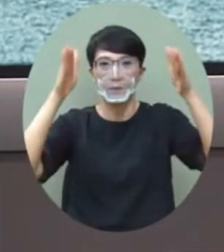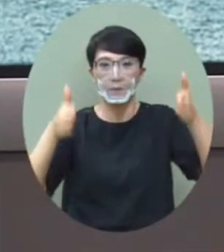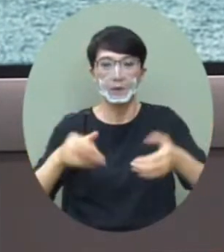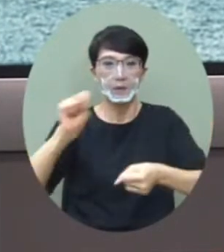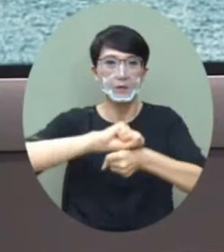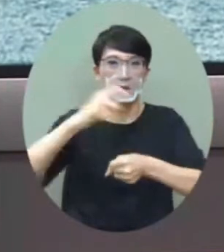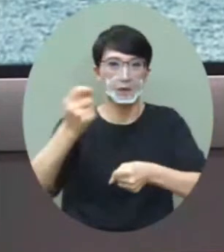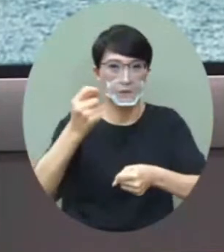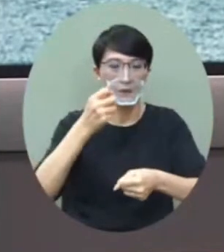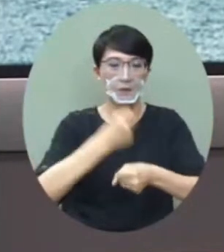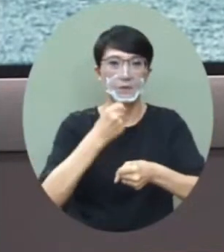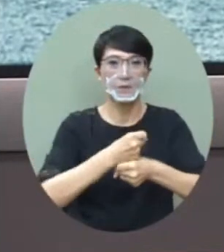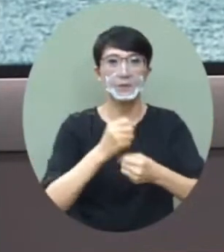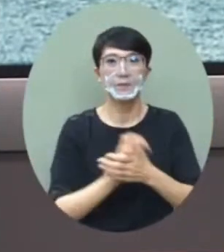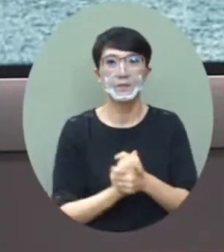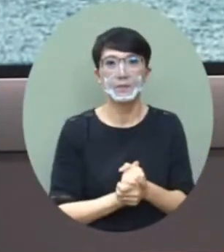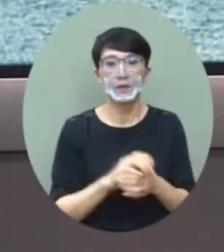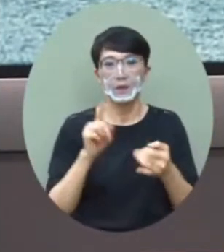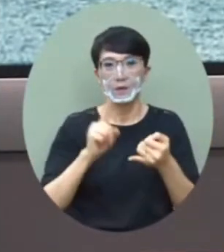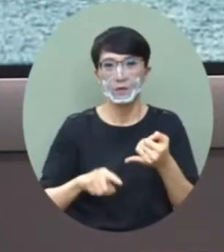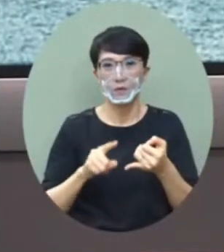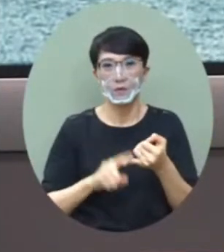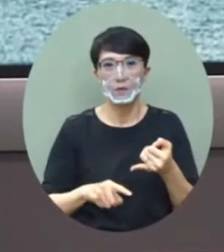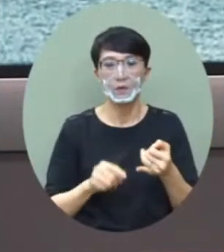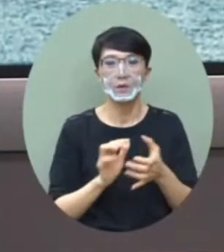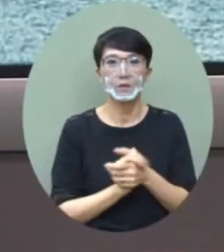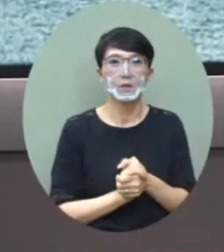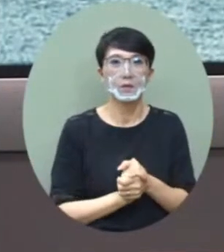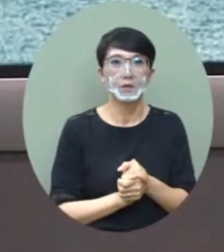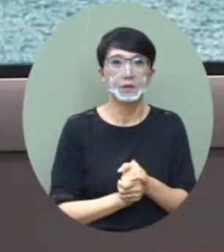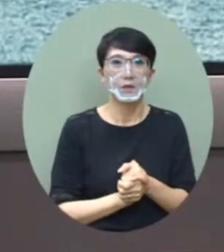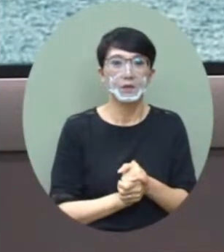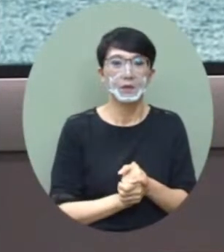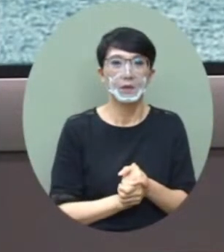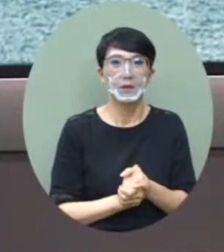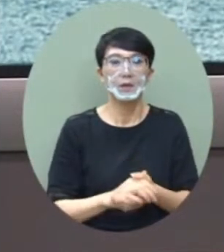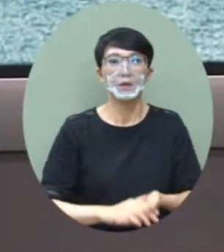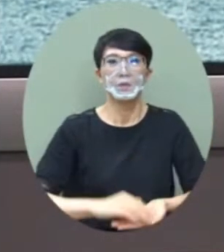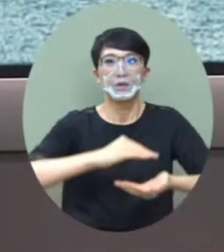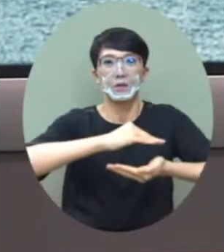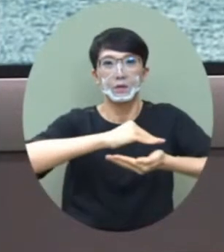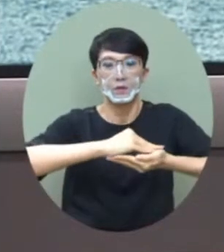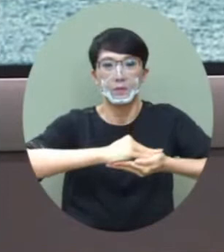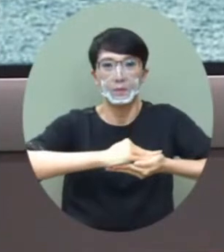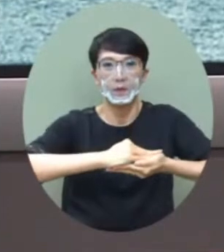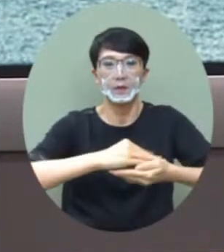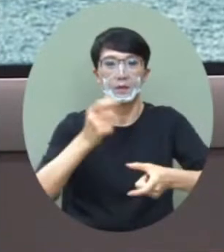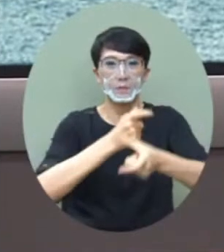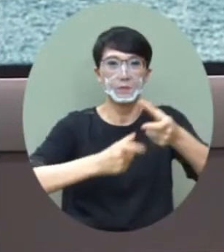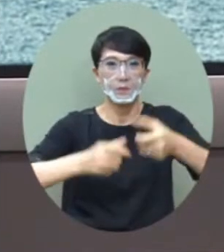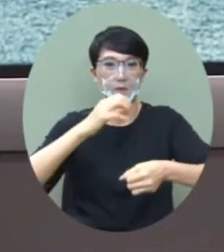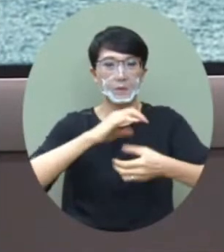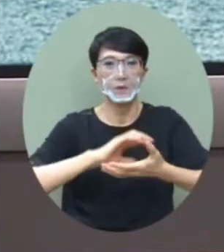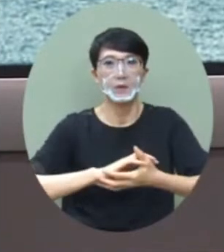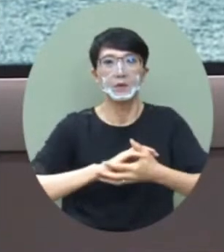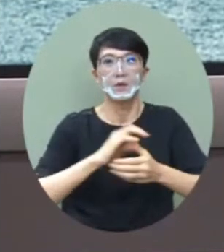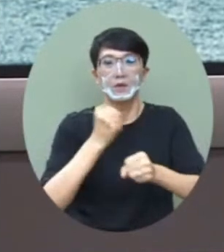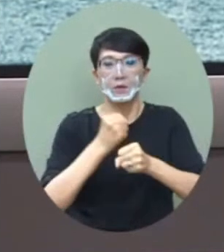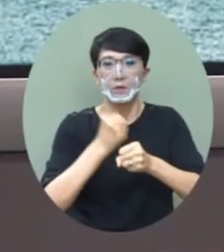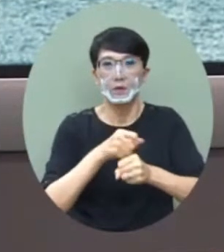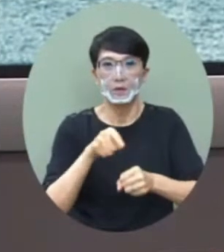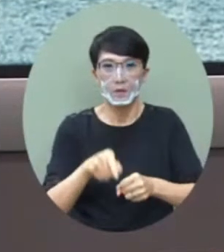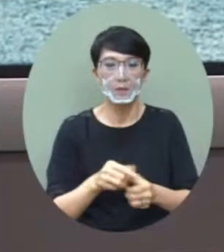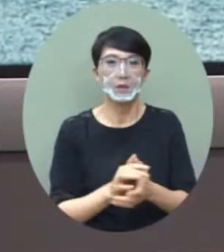our office has sped up work on applying for cremation. And finally, we have to work with the